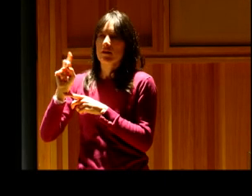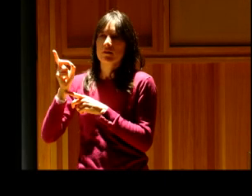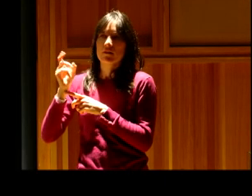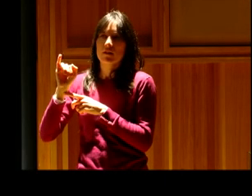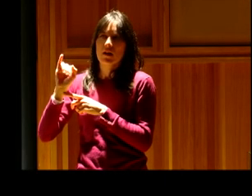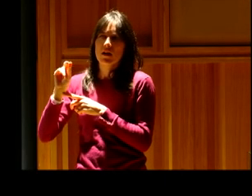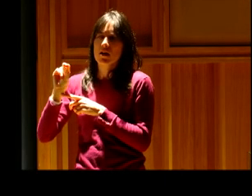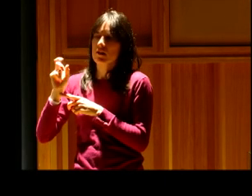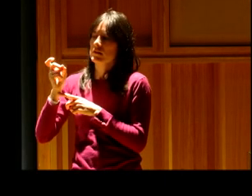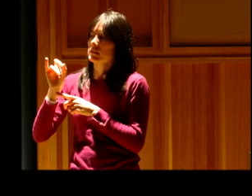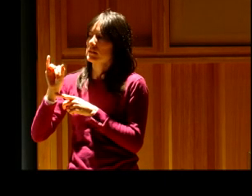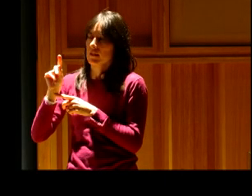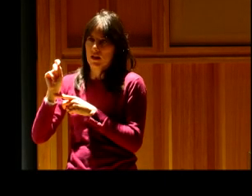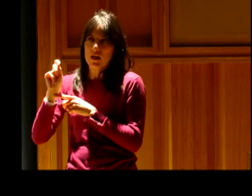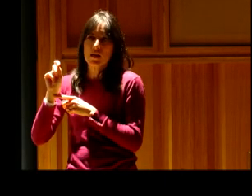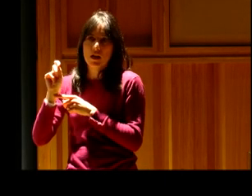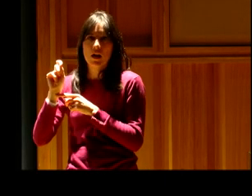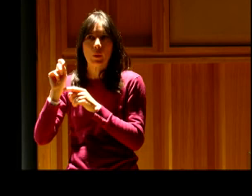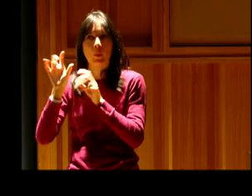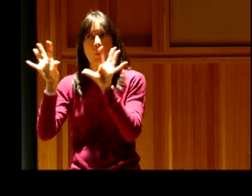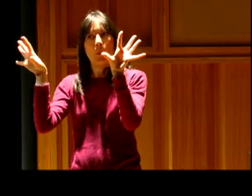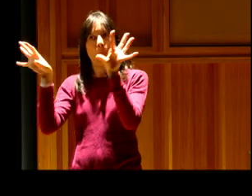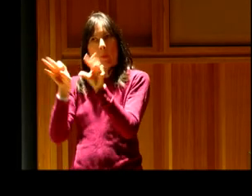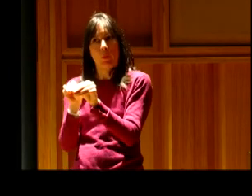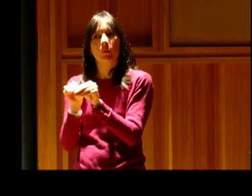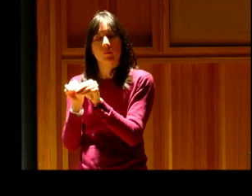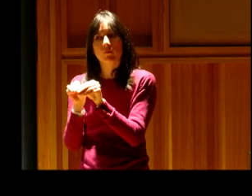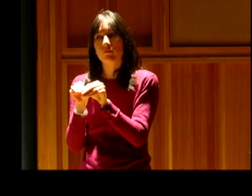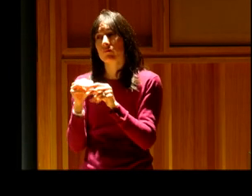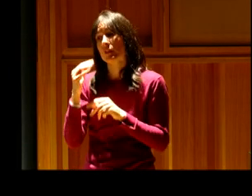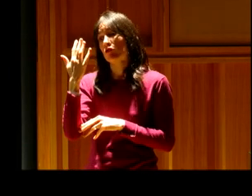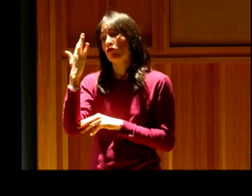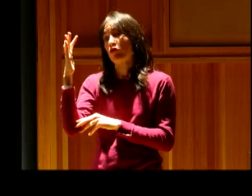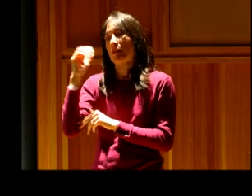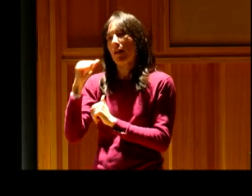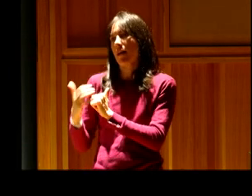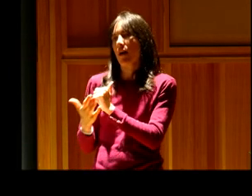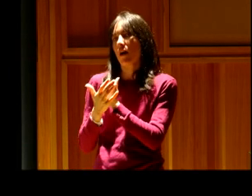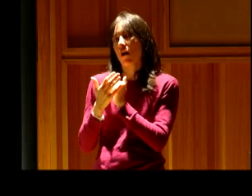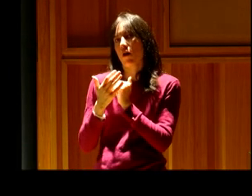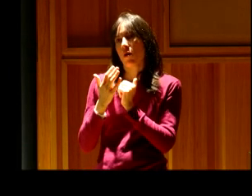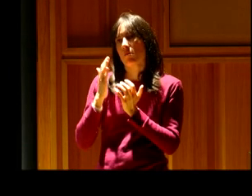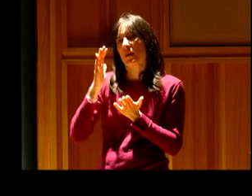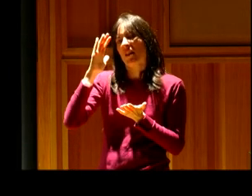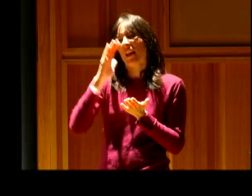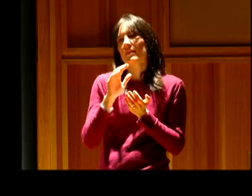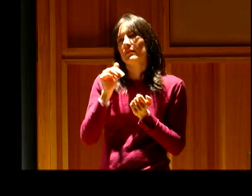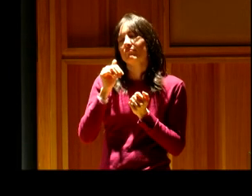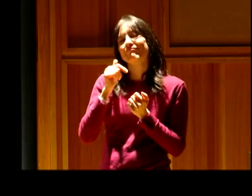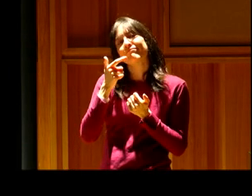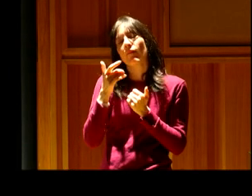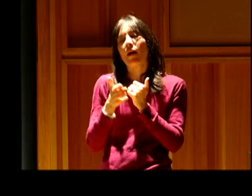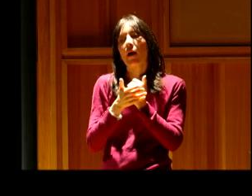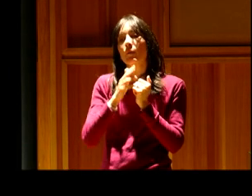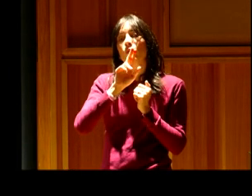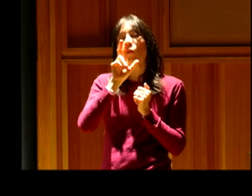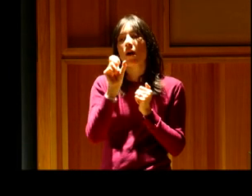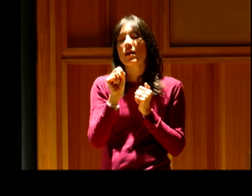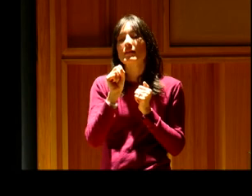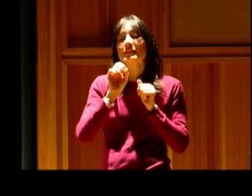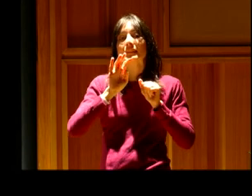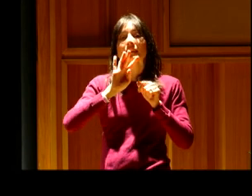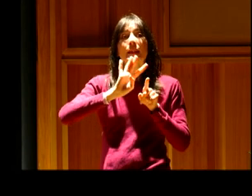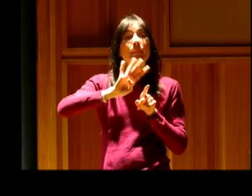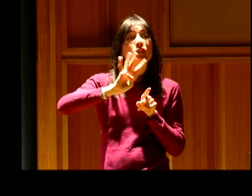it's estimated that right now trees offset about 10% of the emissions in the United States. We